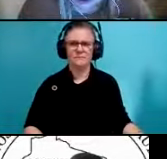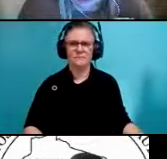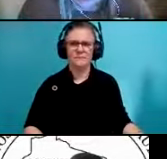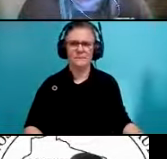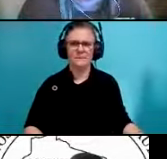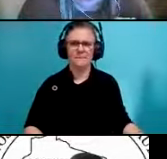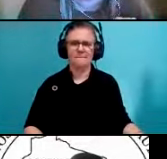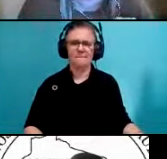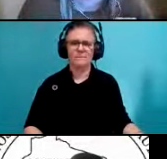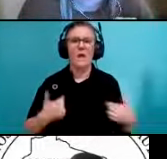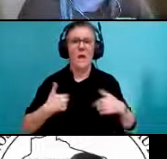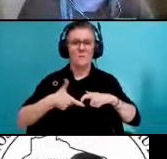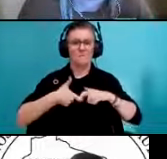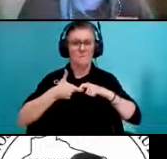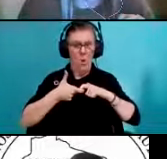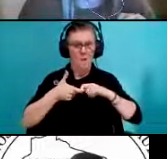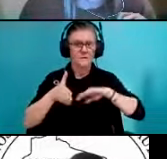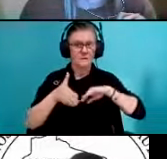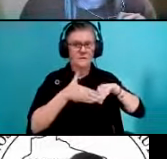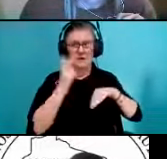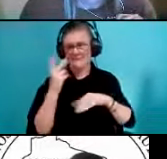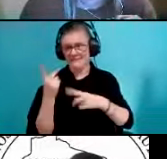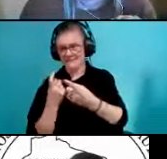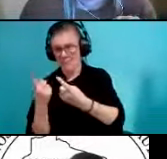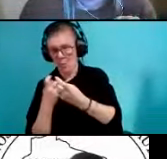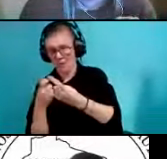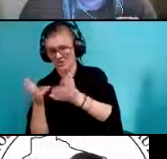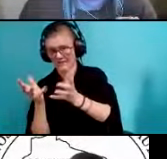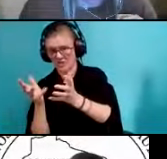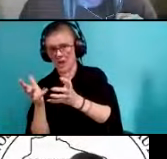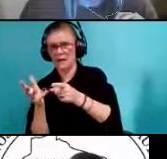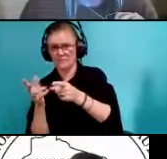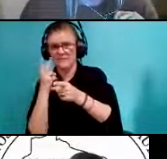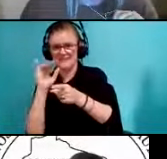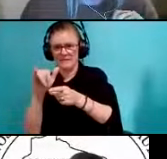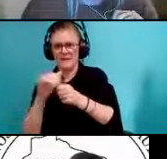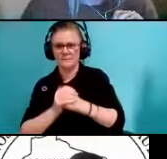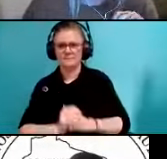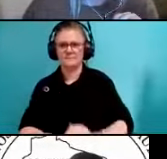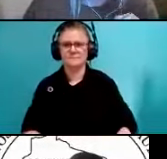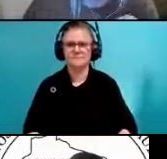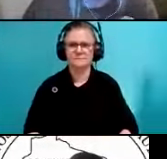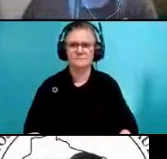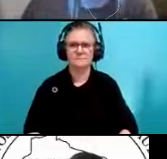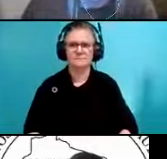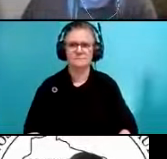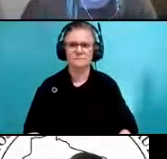just pause there because I think I'm seeing some questions about some of the configuration options.